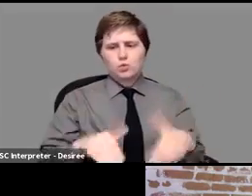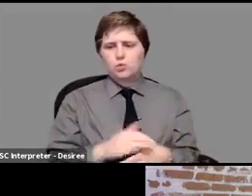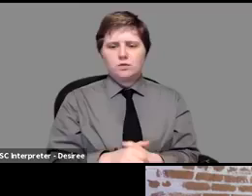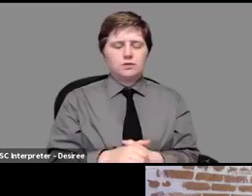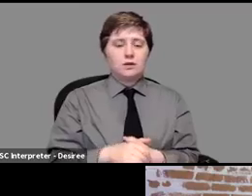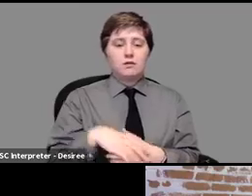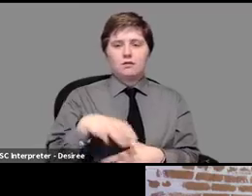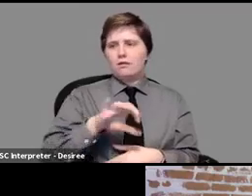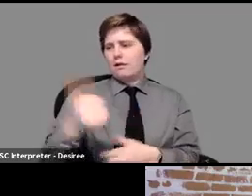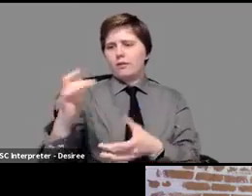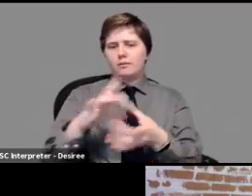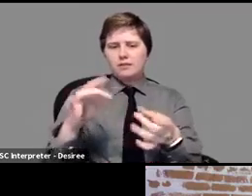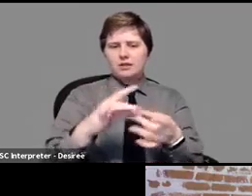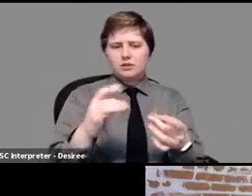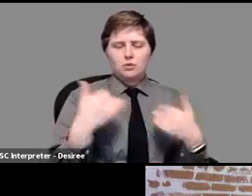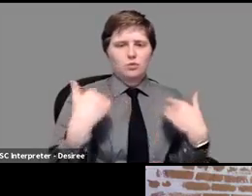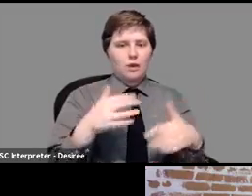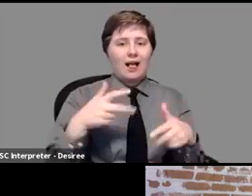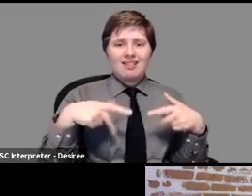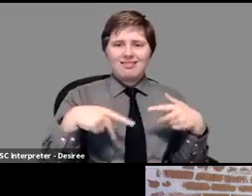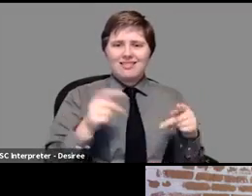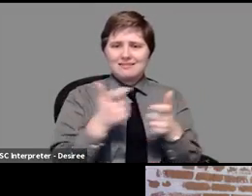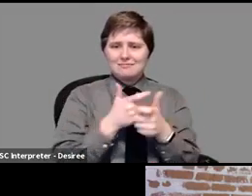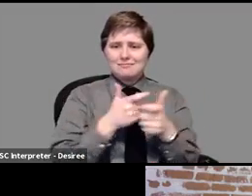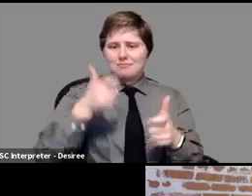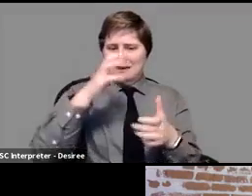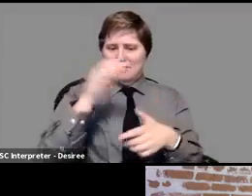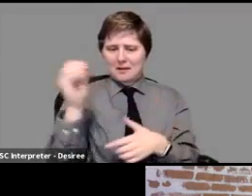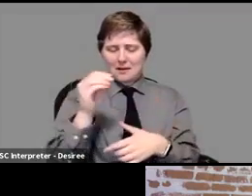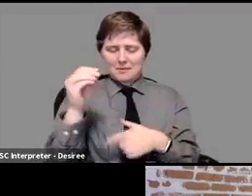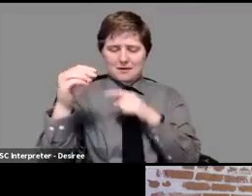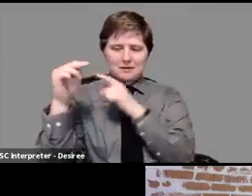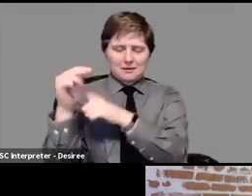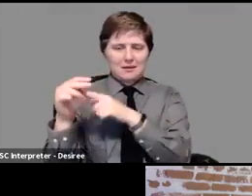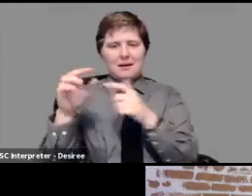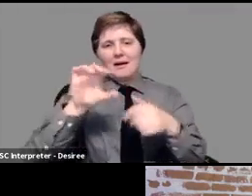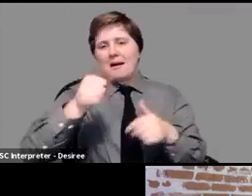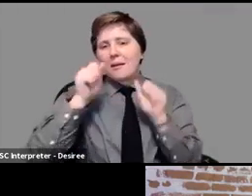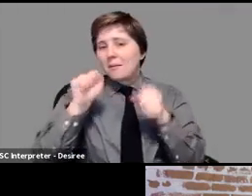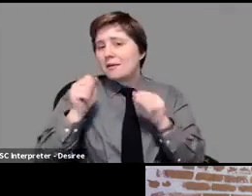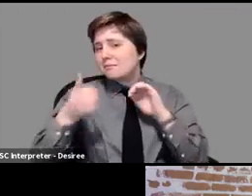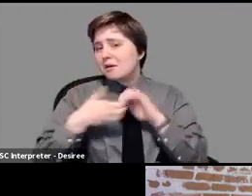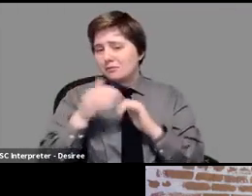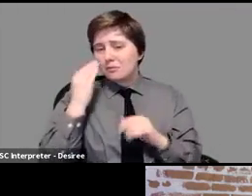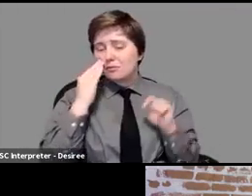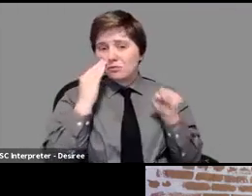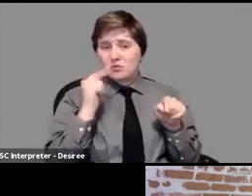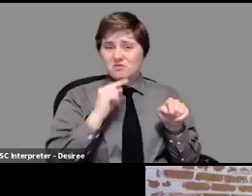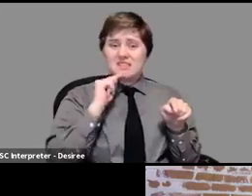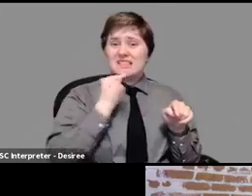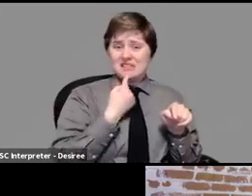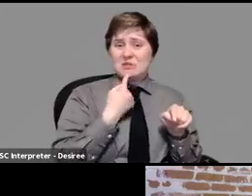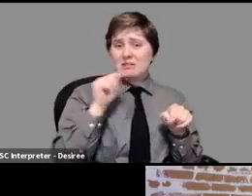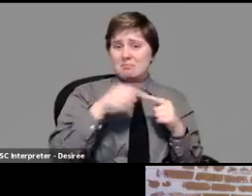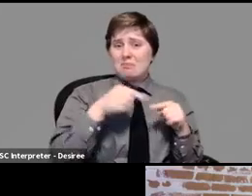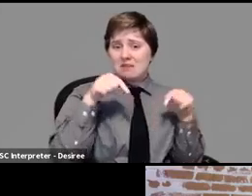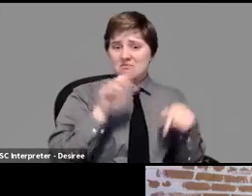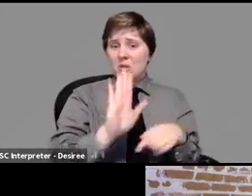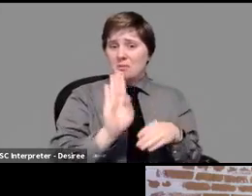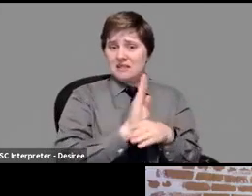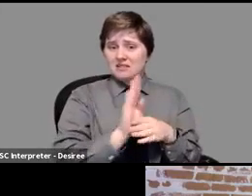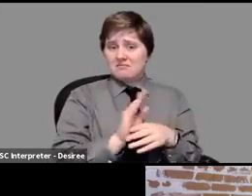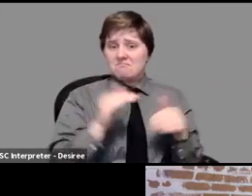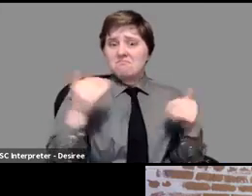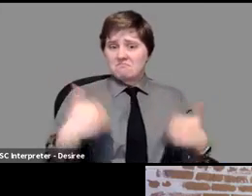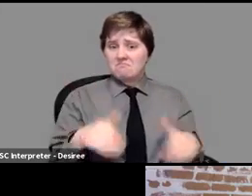others mentioned, it lets larger companies and other potential partners know that you are serious about your business,